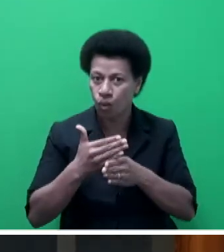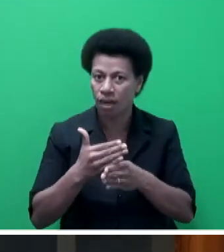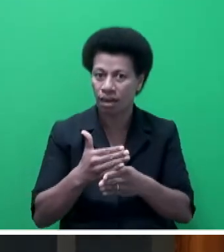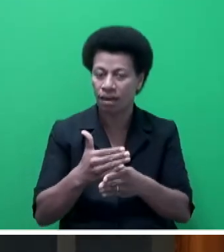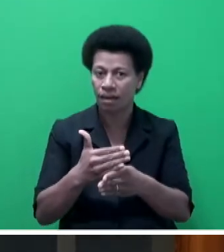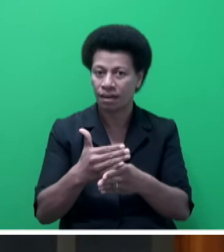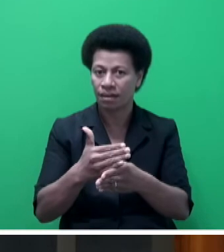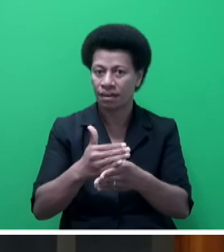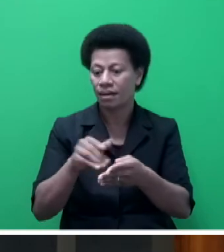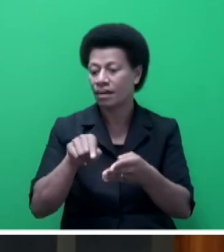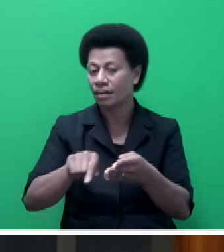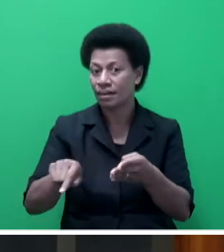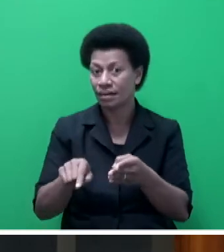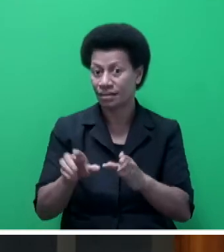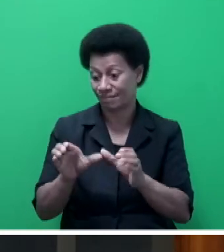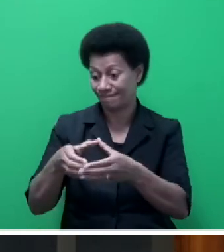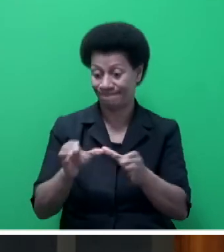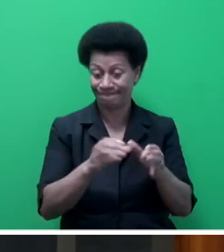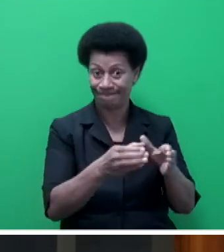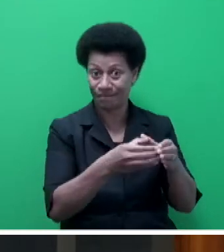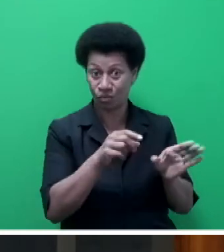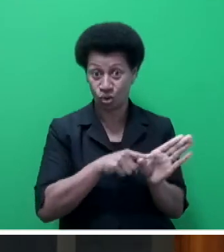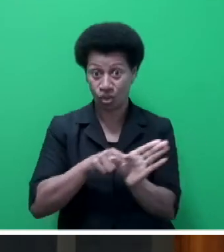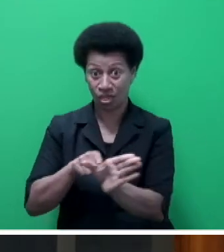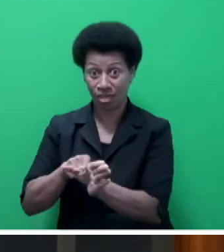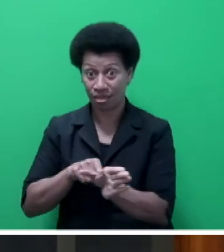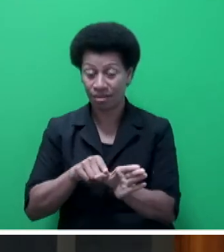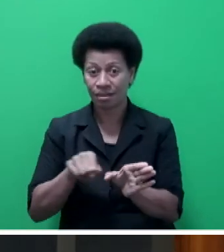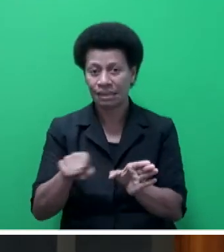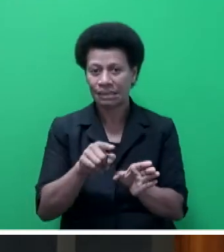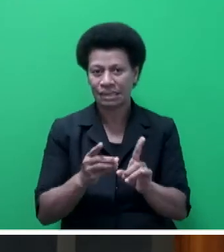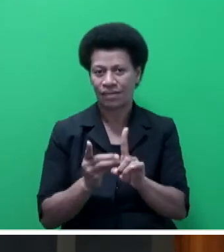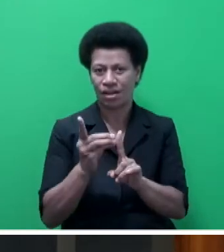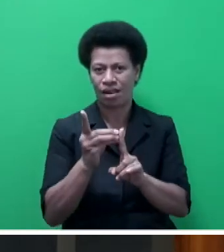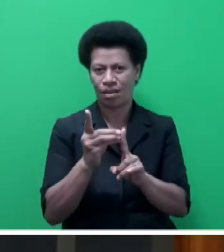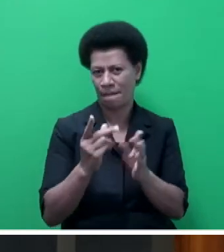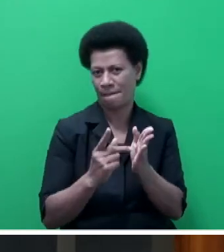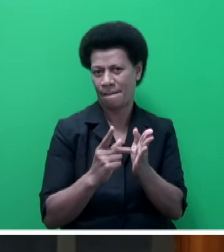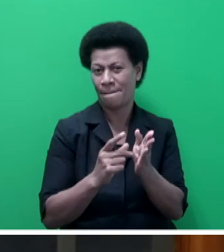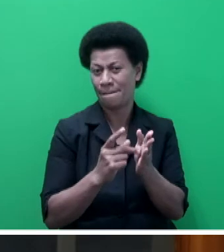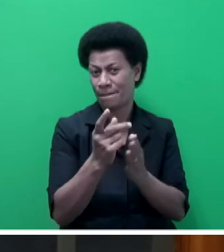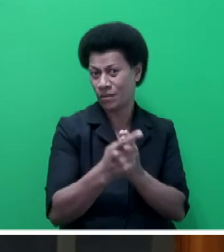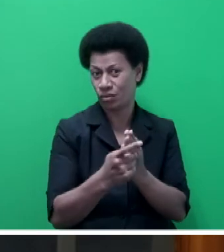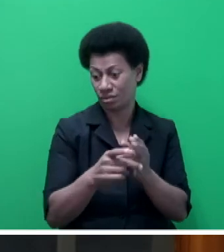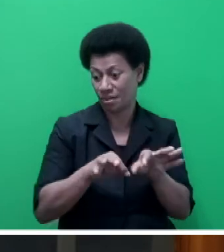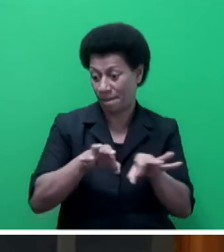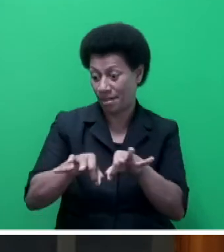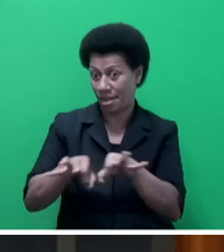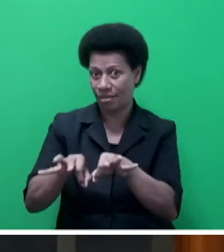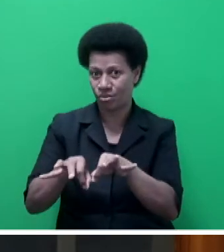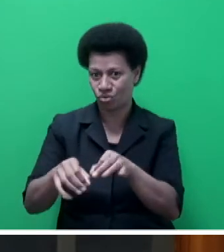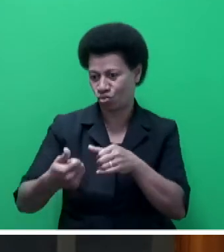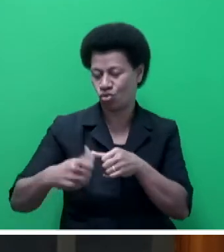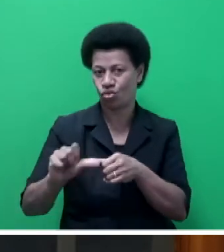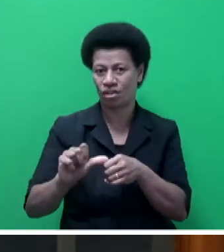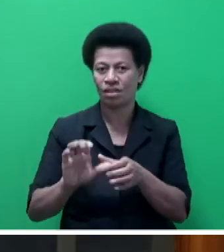youth sector as they develop the self-sustainable action plan to implement in their respective